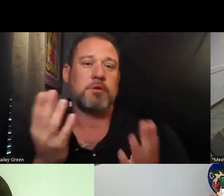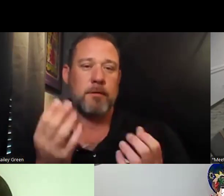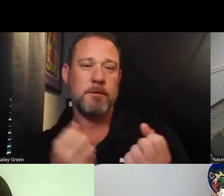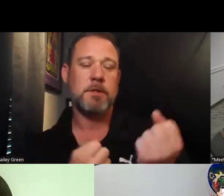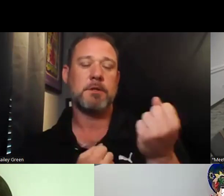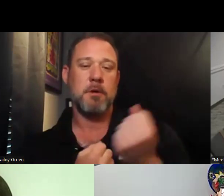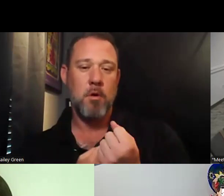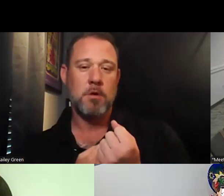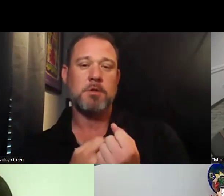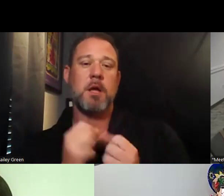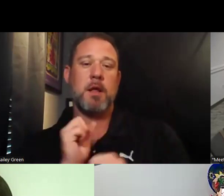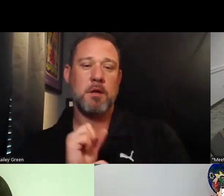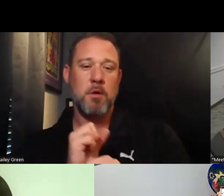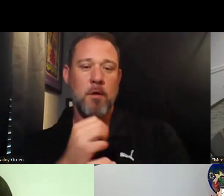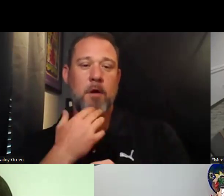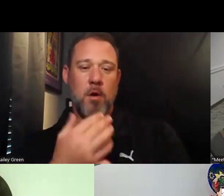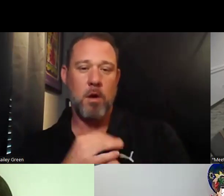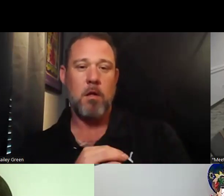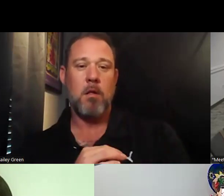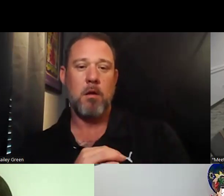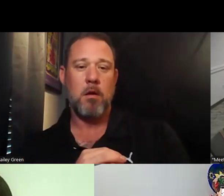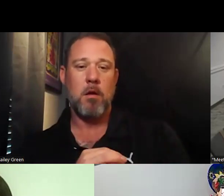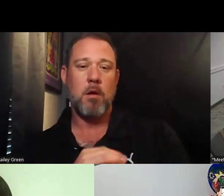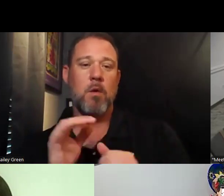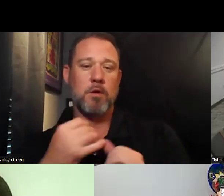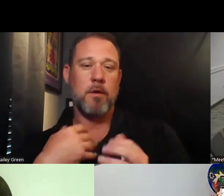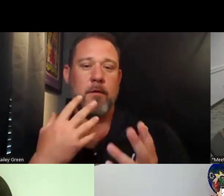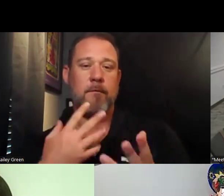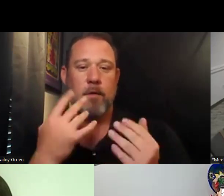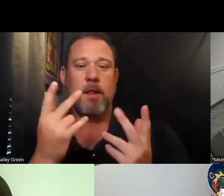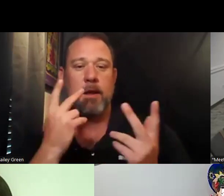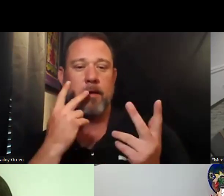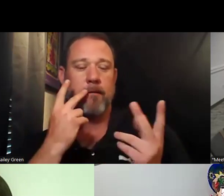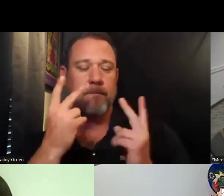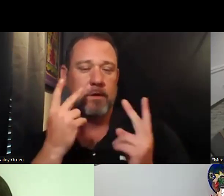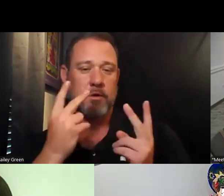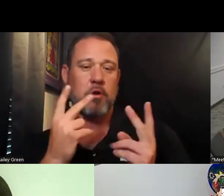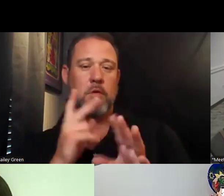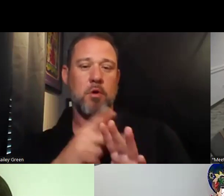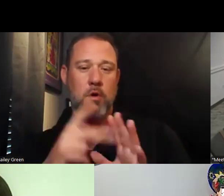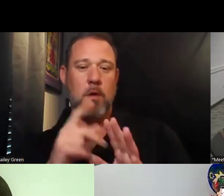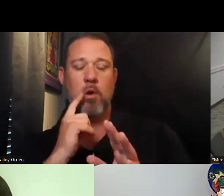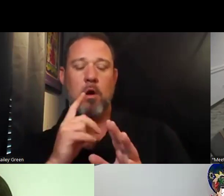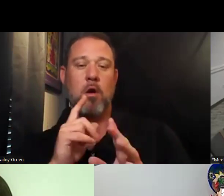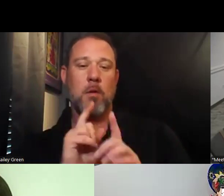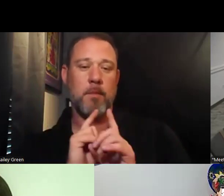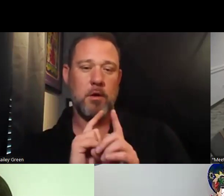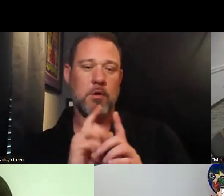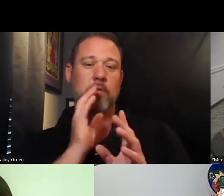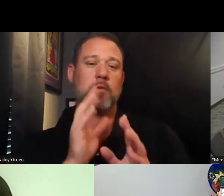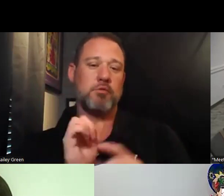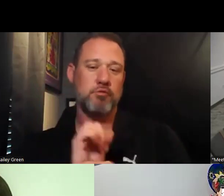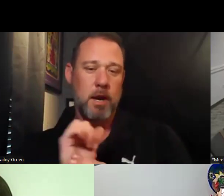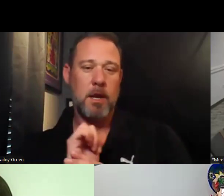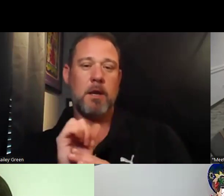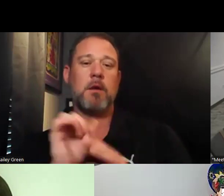and that's worked very well. And then we also have a friendly visitor program where peers will get trained to go out to,